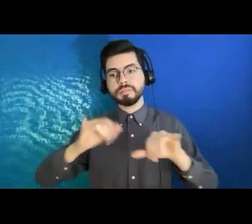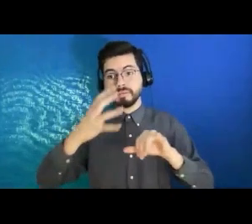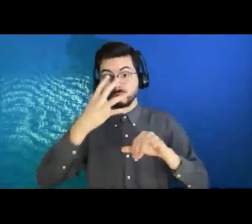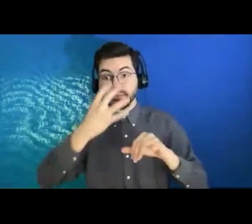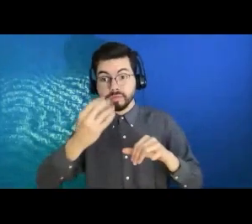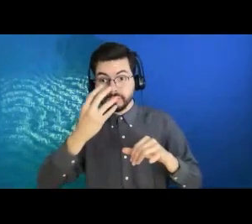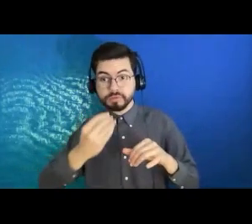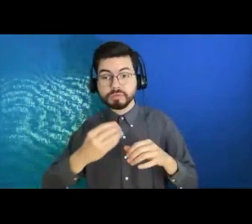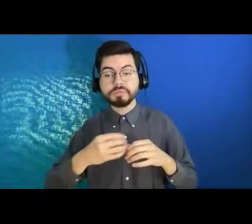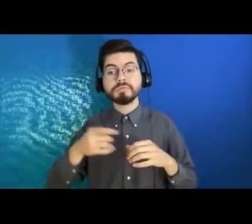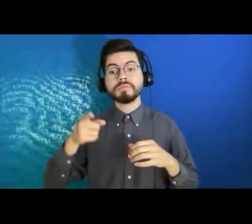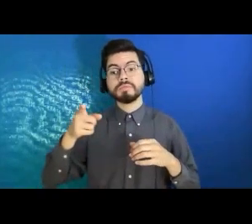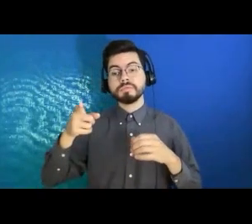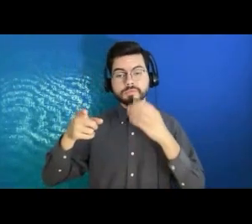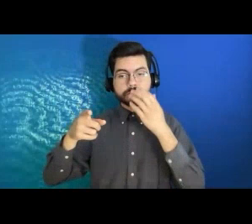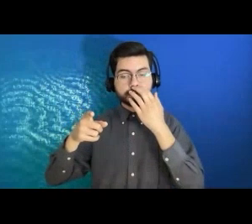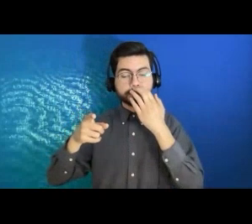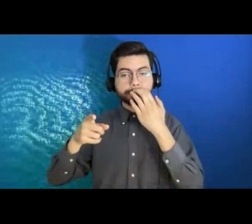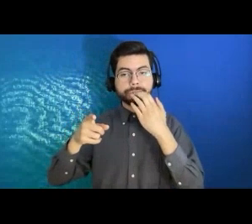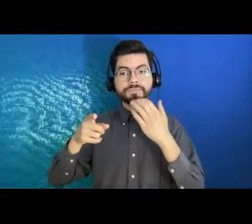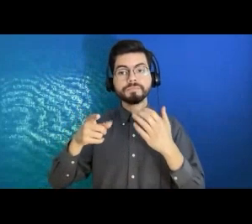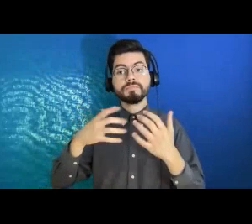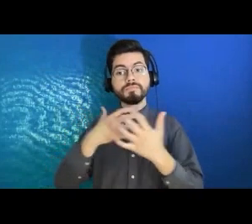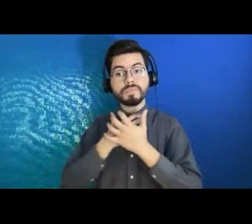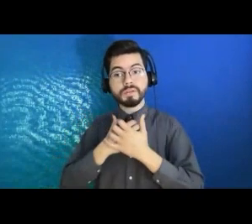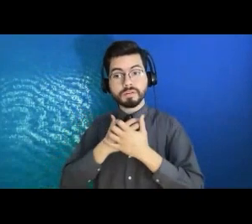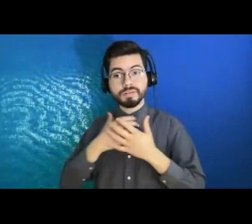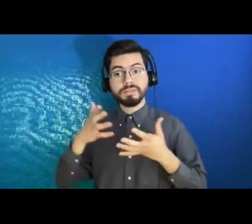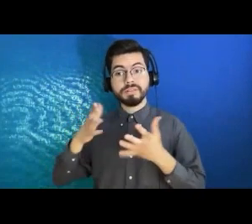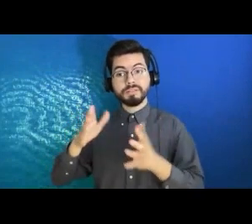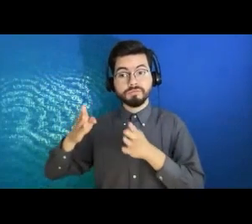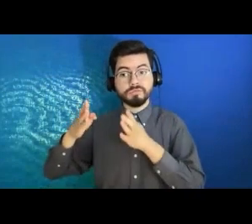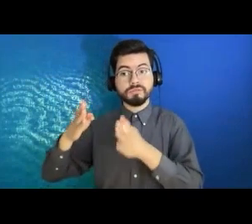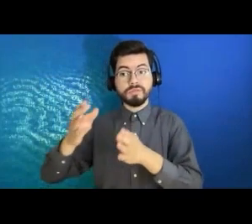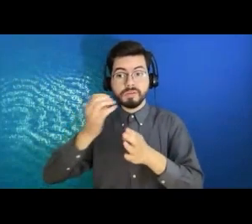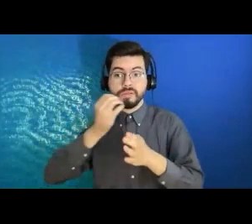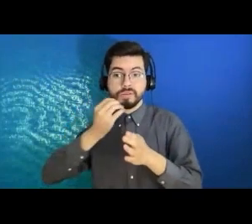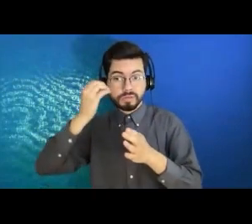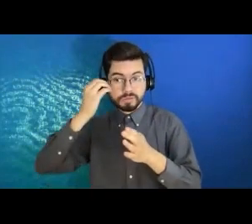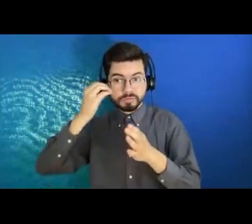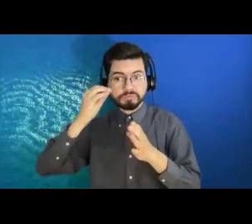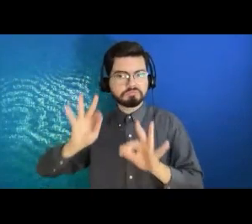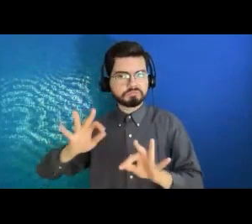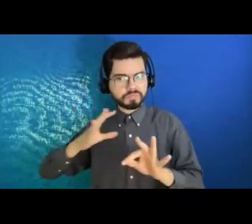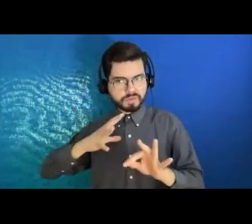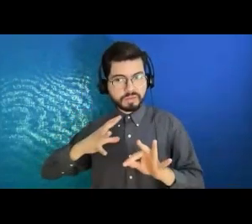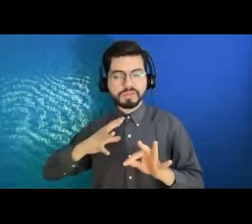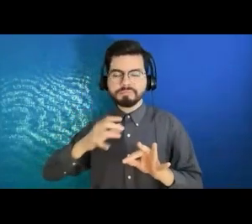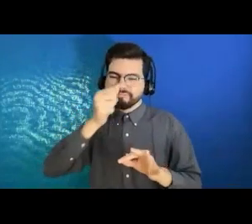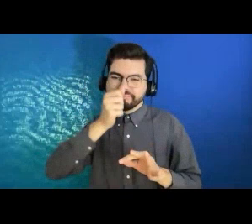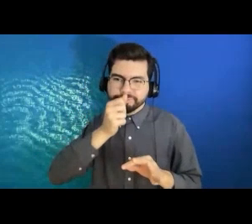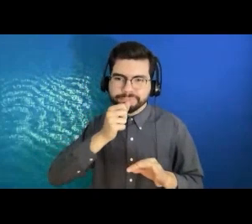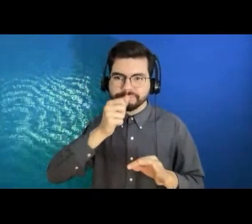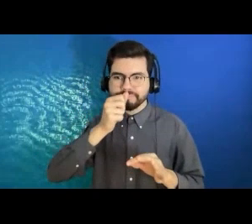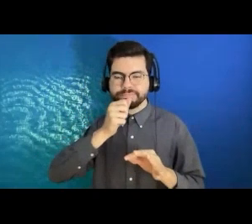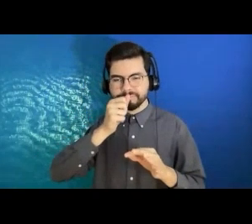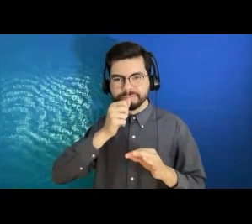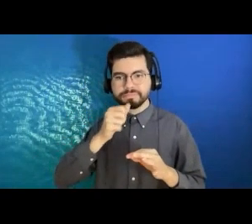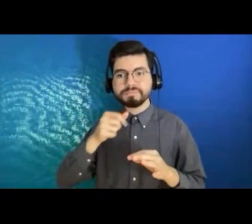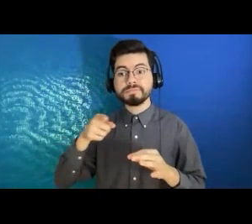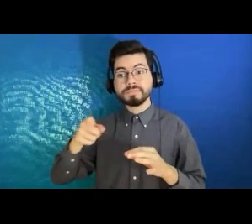in the roadside habitat. We don't really encourage it, but we tolerate it. And then we expect that bears are going to get habituated to